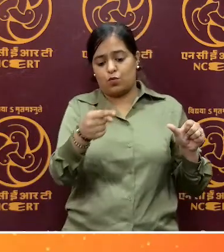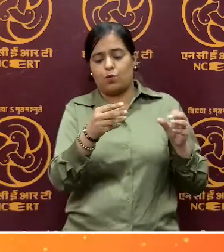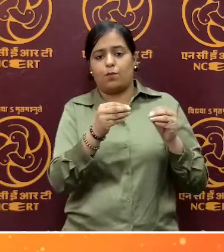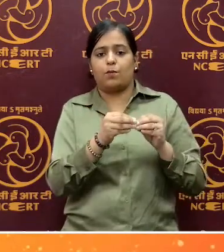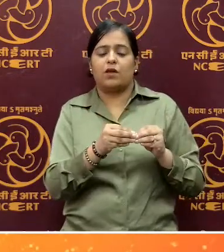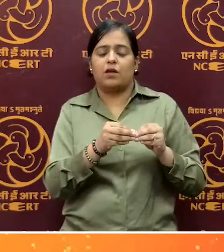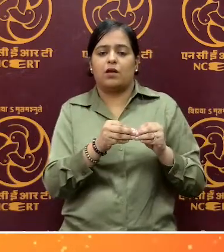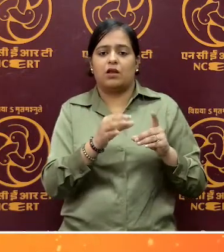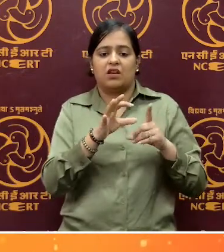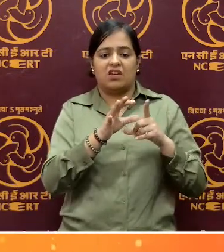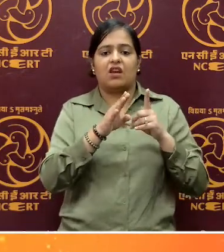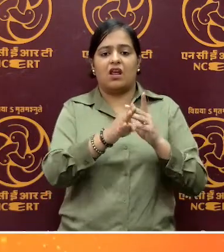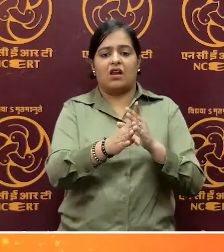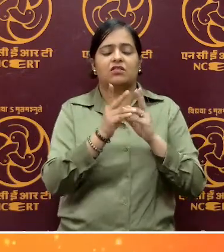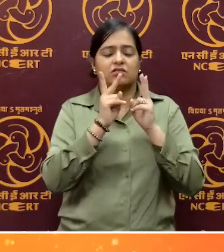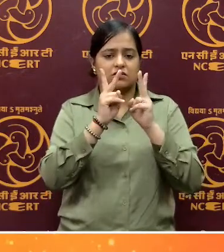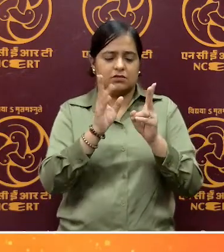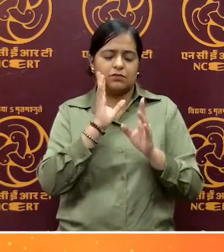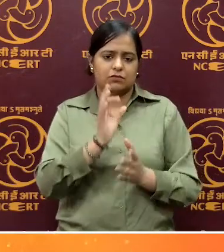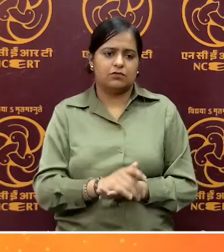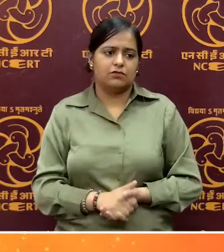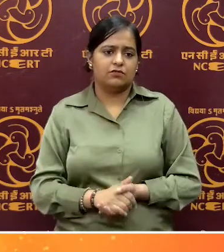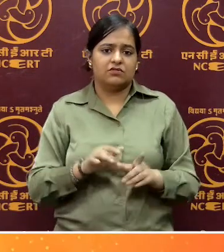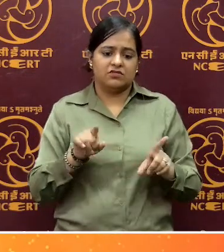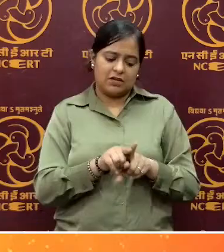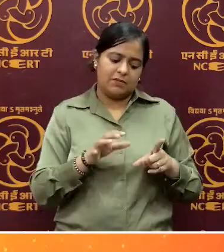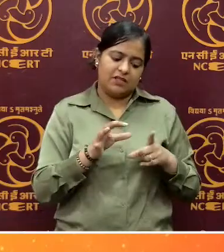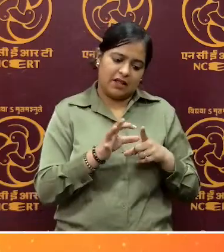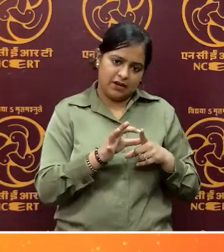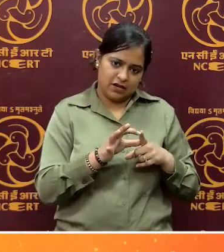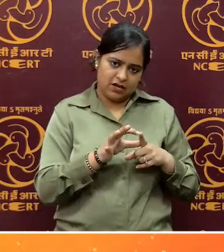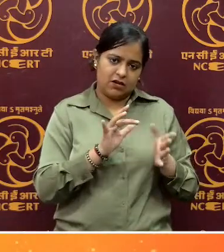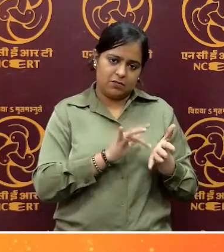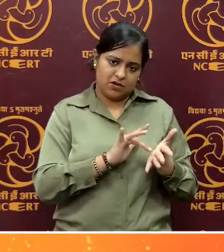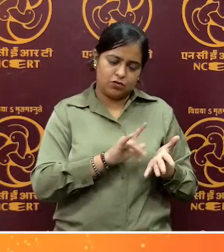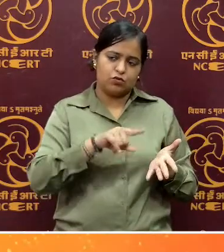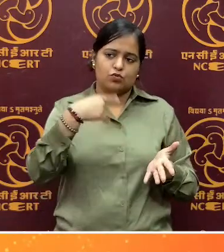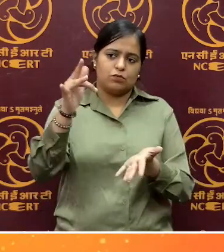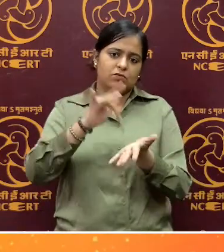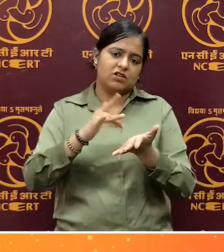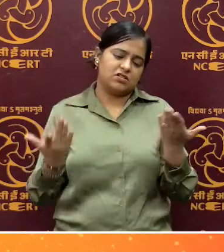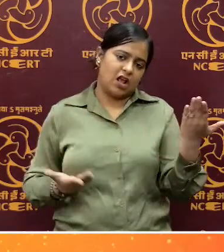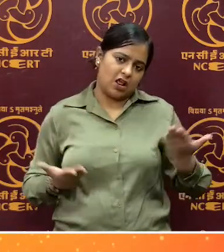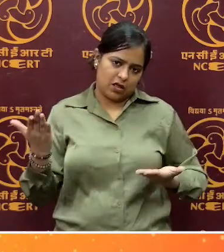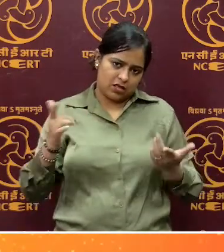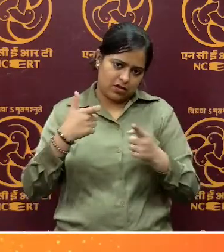this direction. That is, from here Delhi to Calcutta, and then from Calcutta